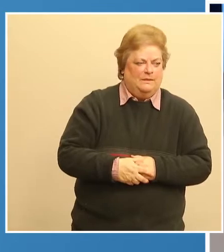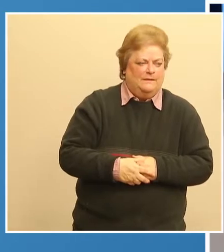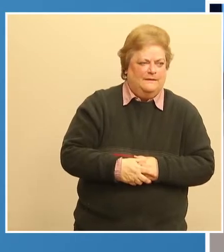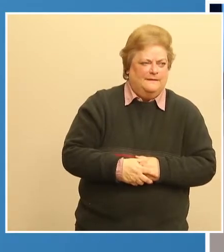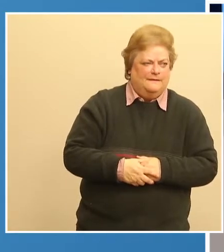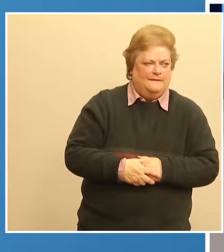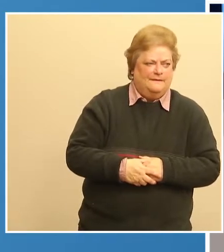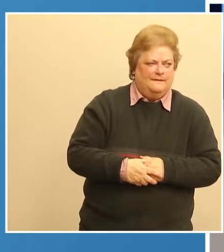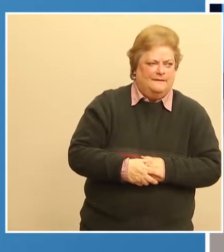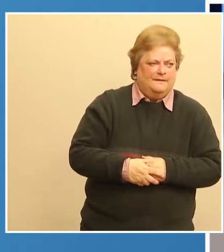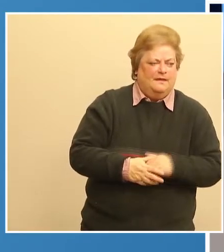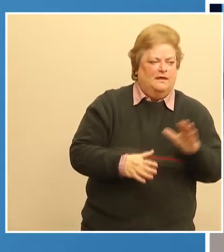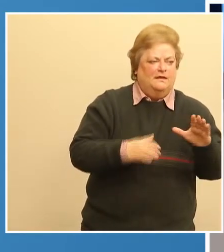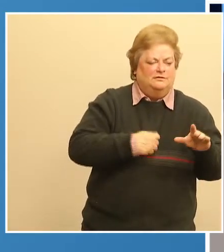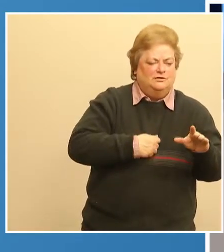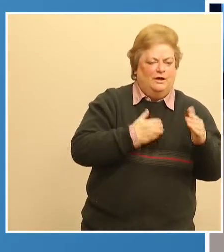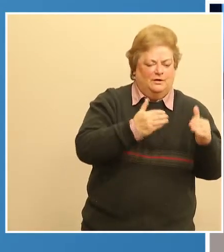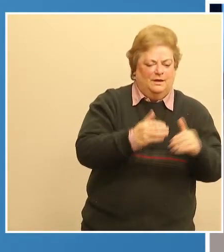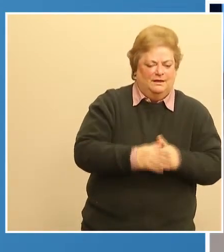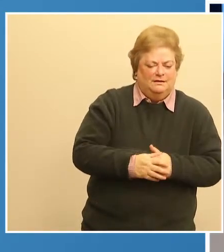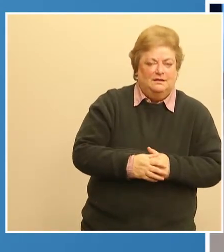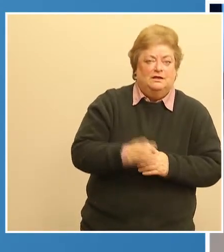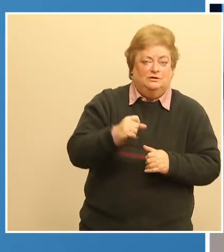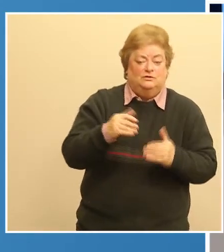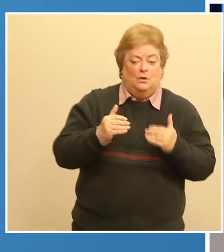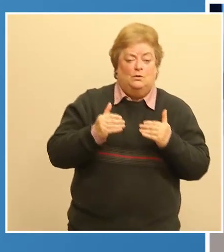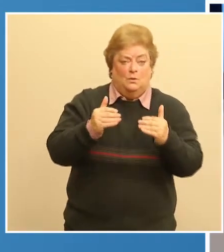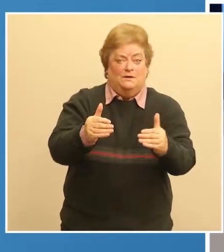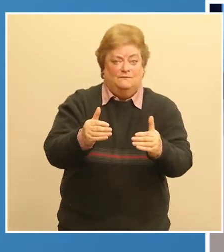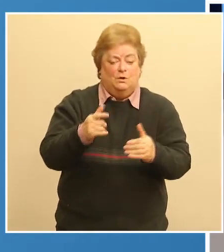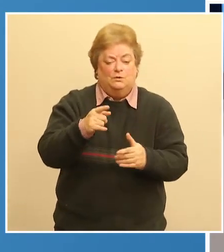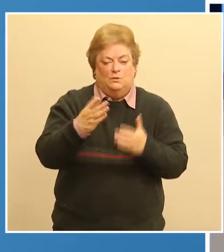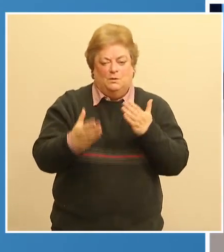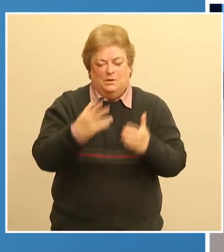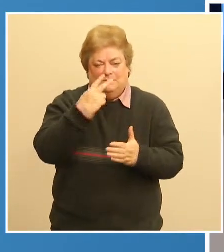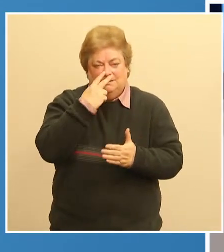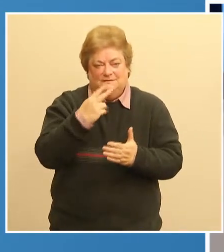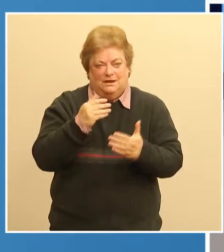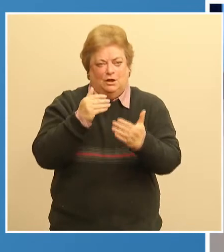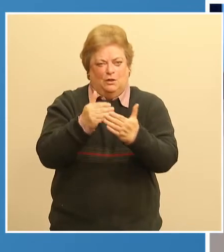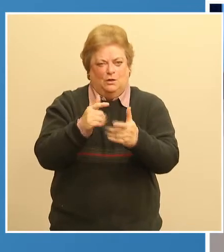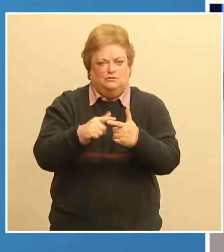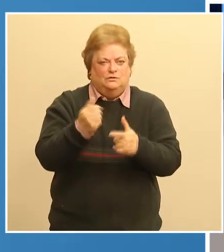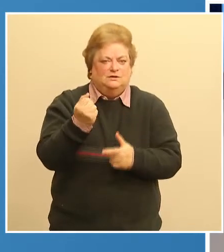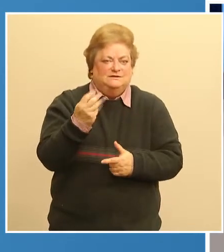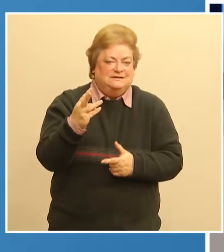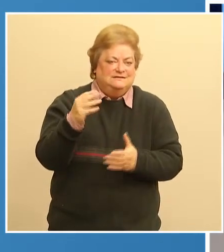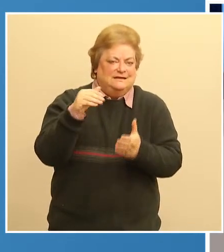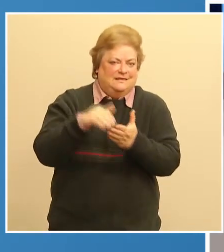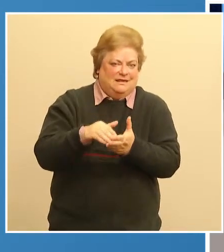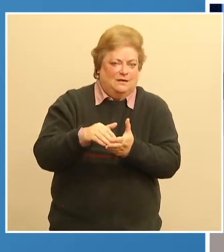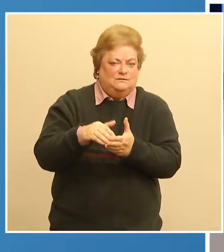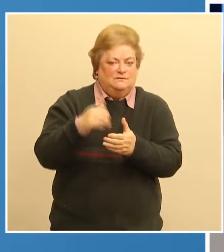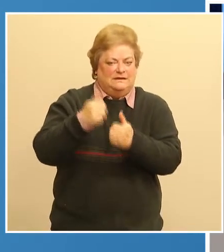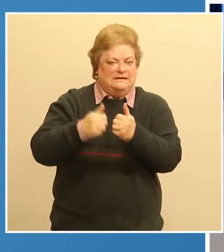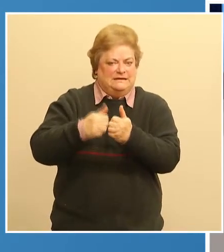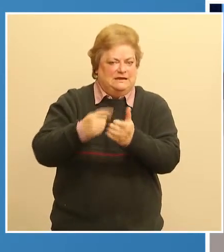forward. Oh, sorry, go ahead. Going forward, you'll probably see close to 16,000 or more a